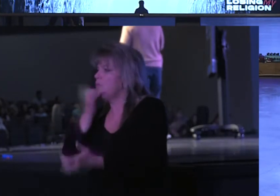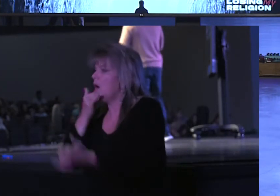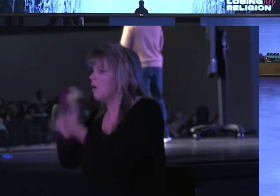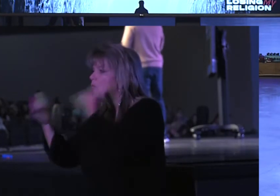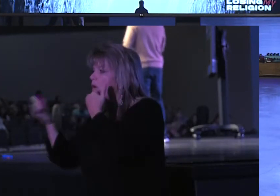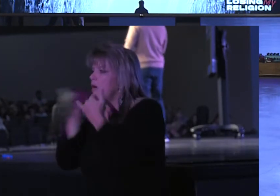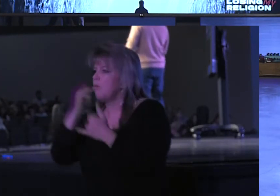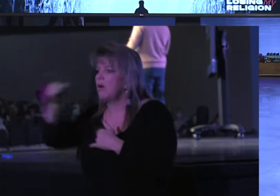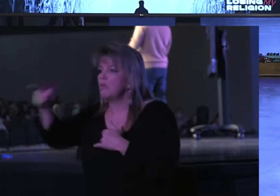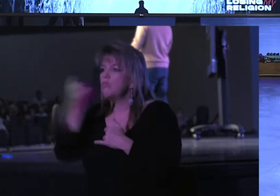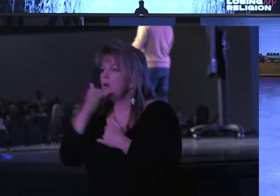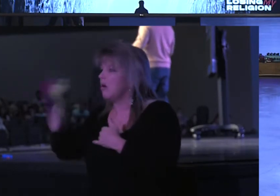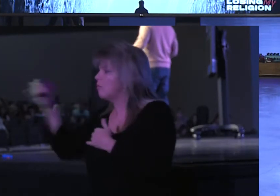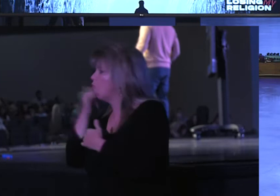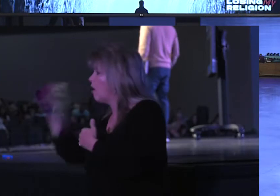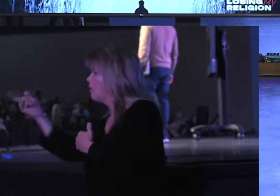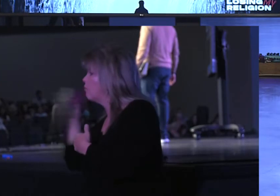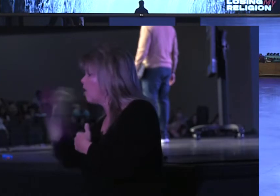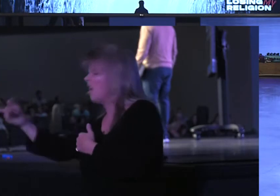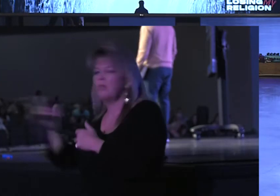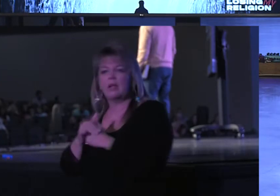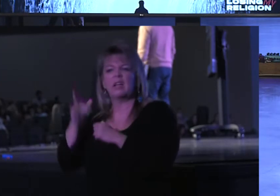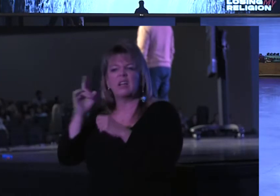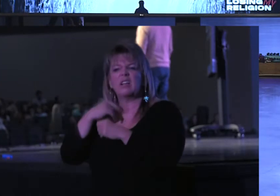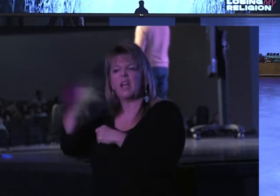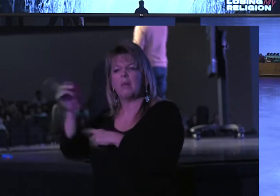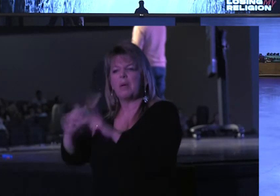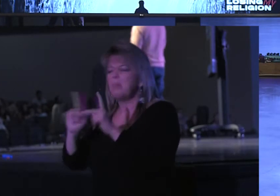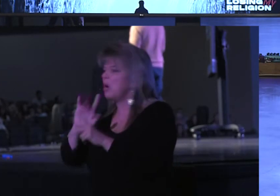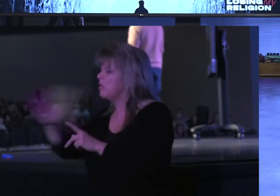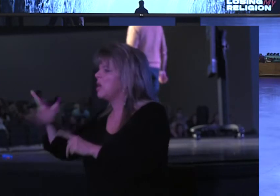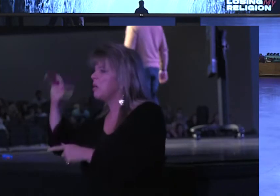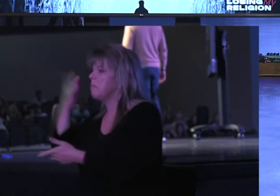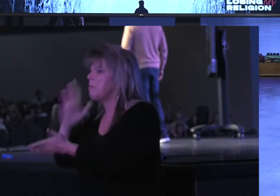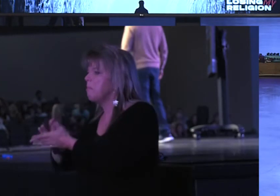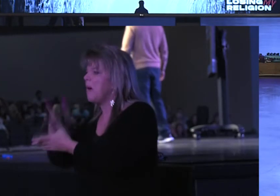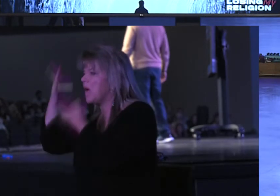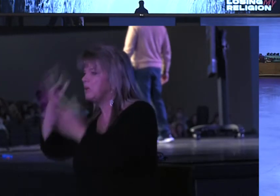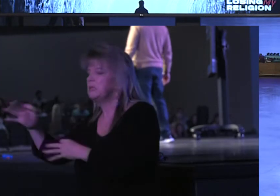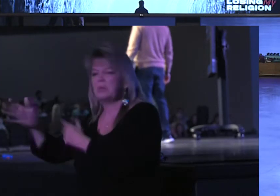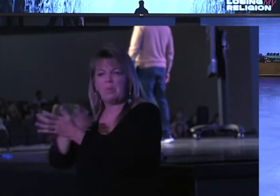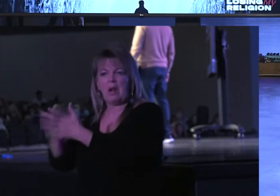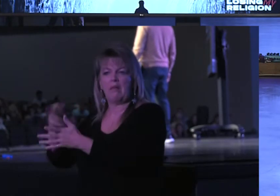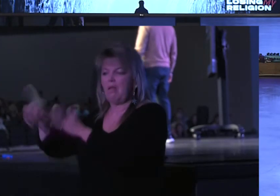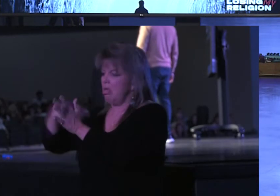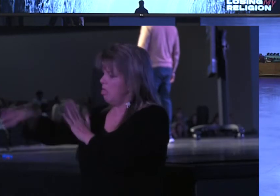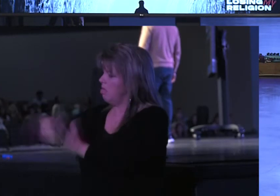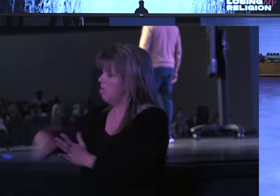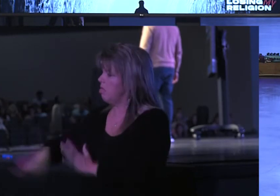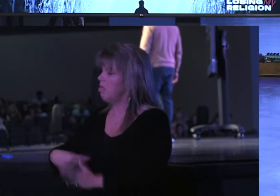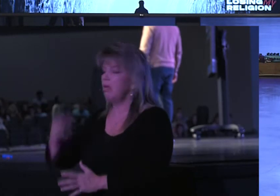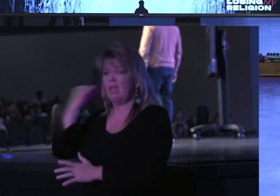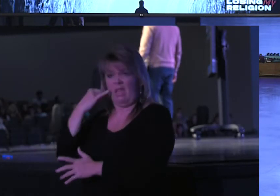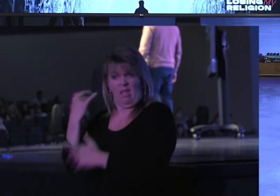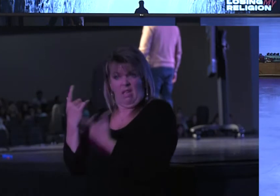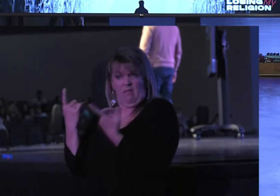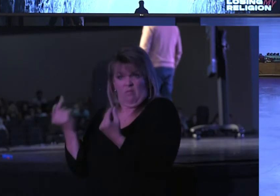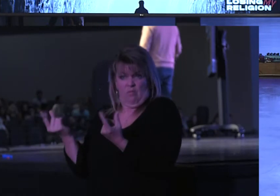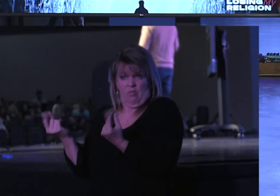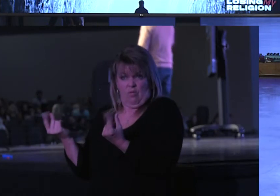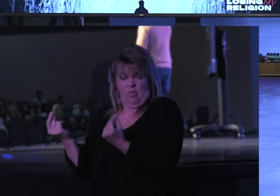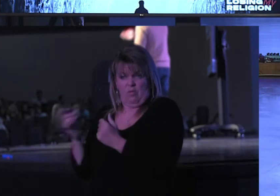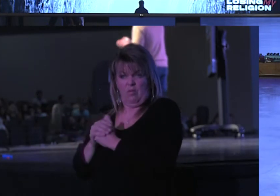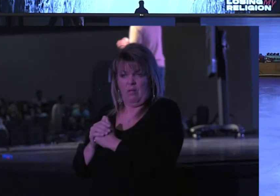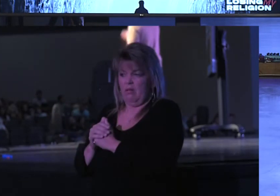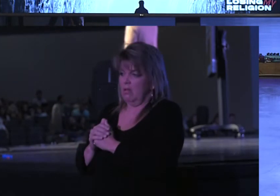are. If all you do is tell people how poorly their choice was for whatever vote they cast. If all you do